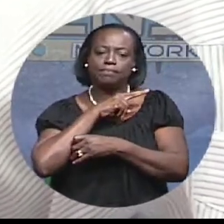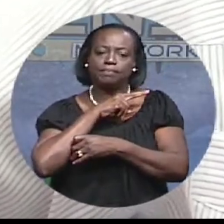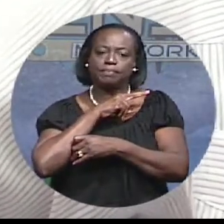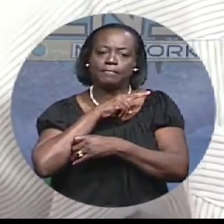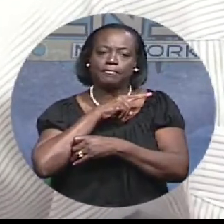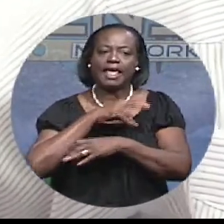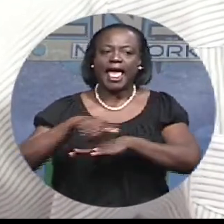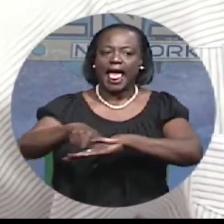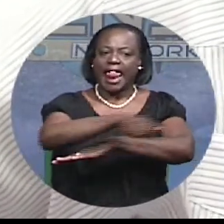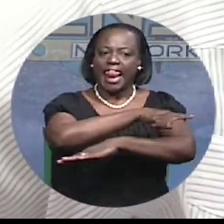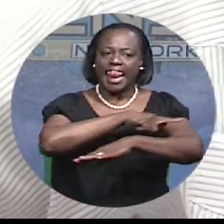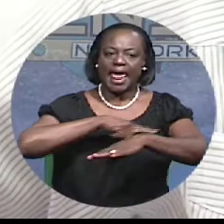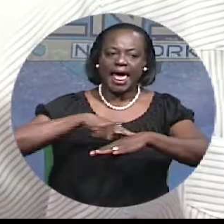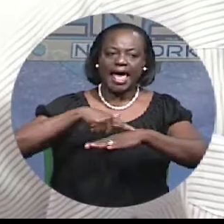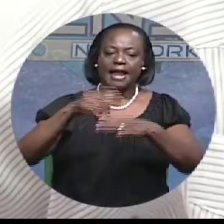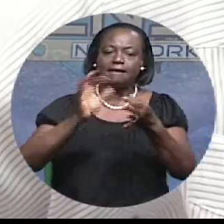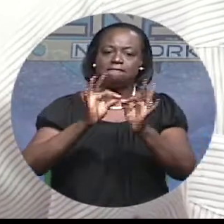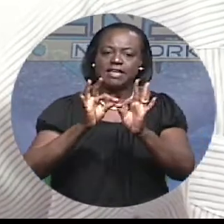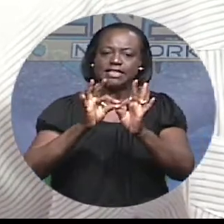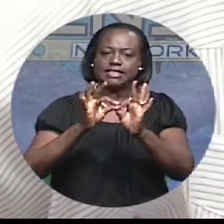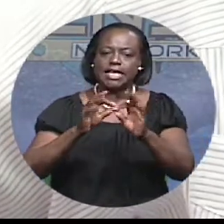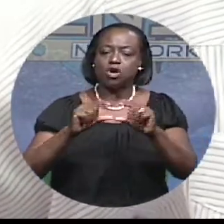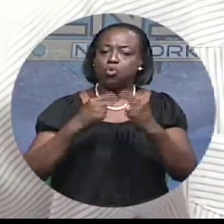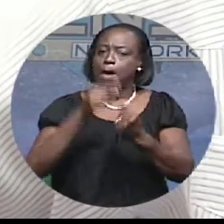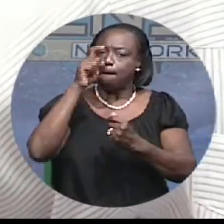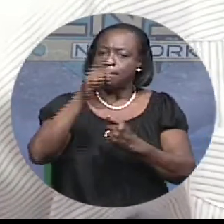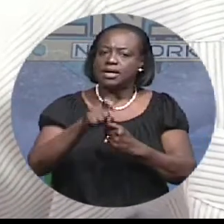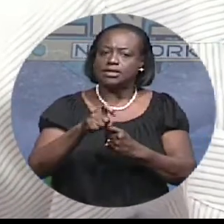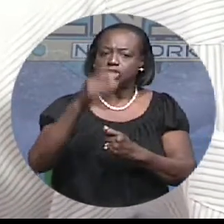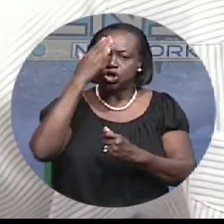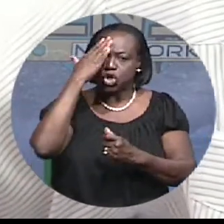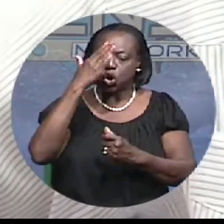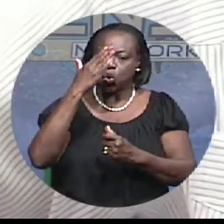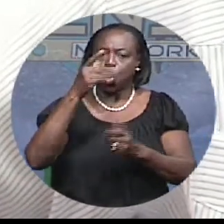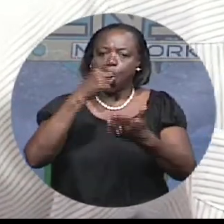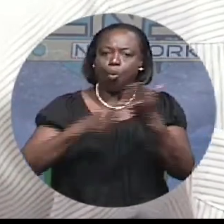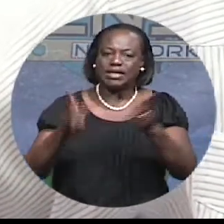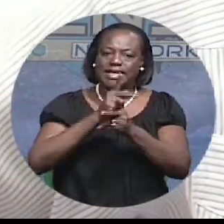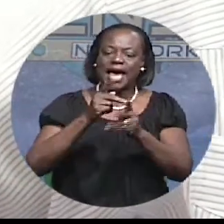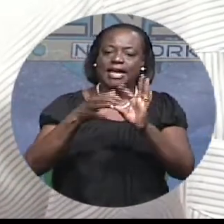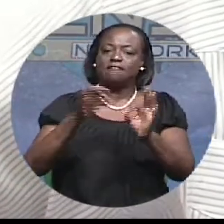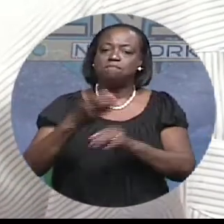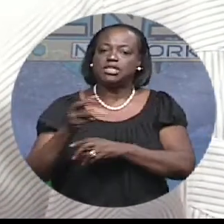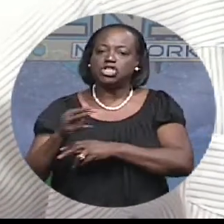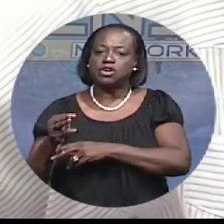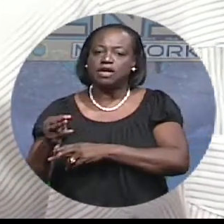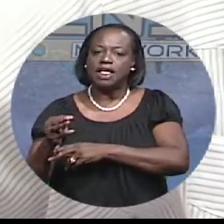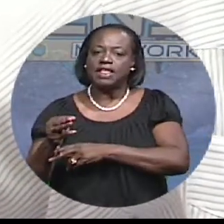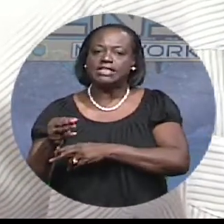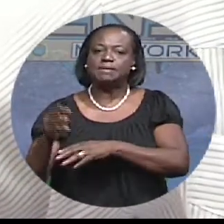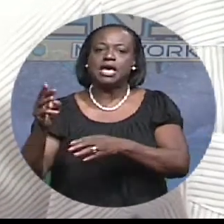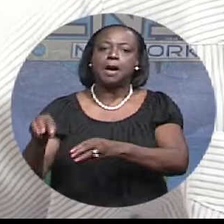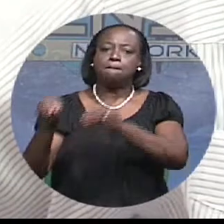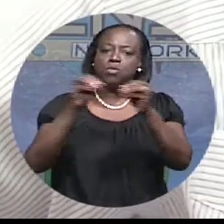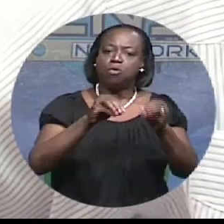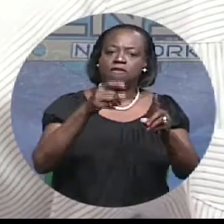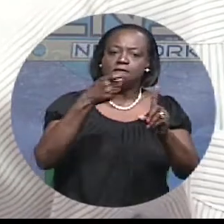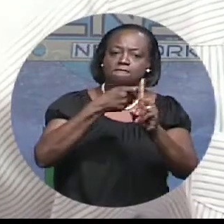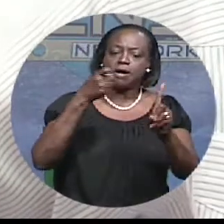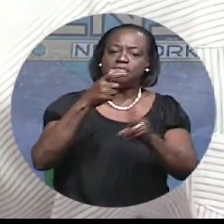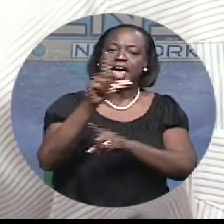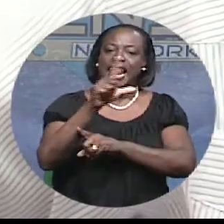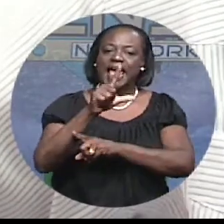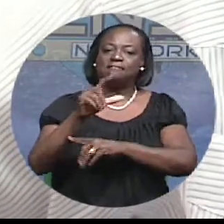Landscaping companies must be aware of materials being removed from the Lifeaki area,